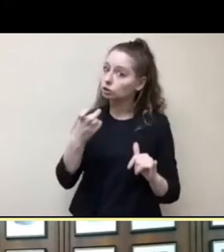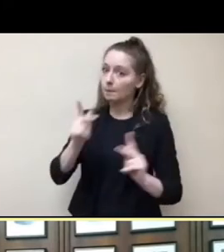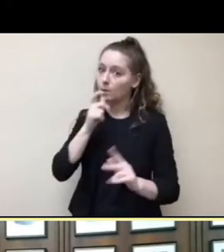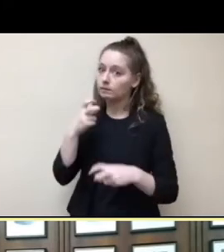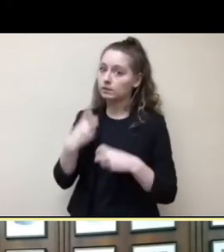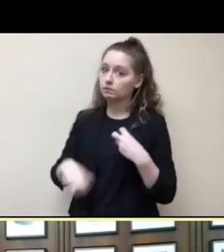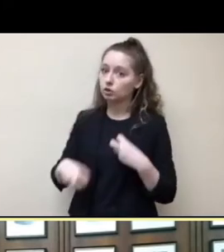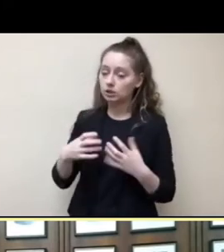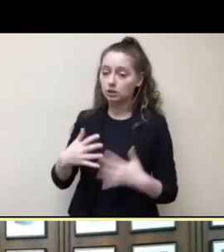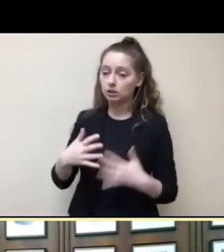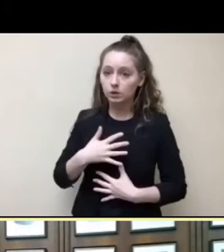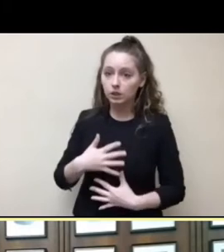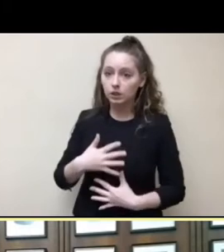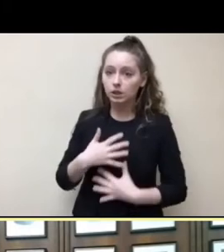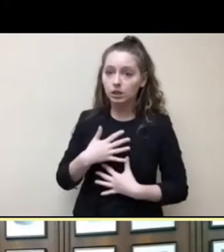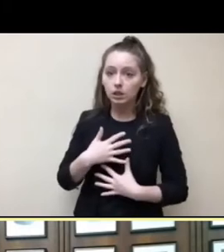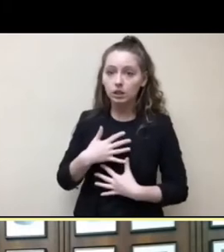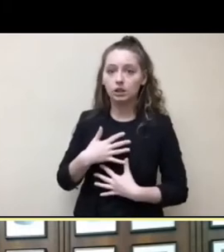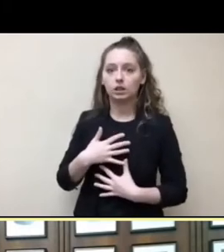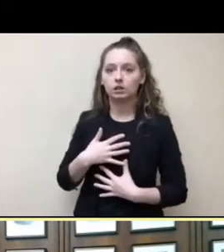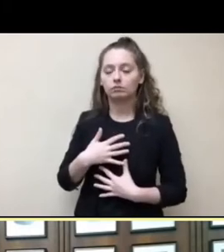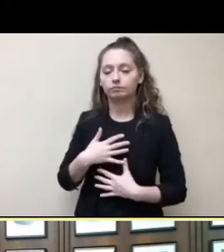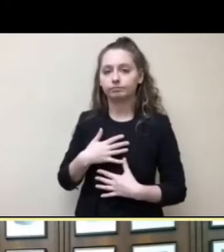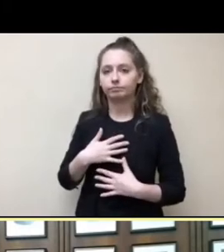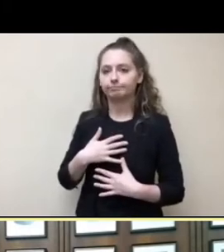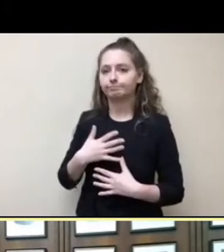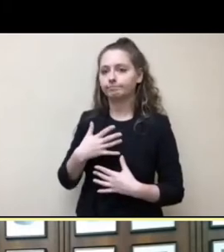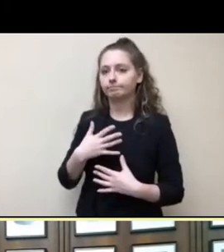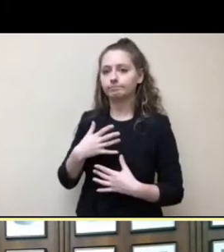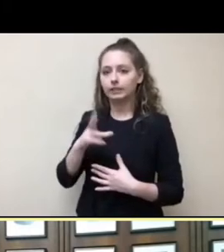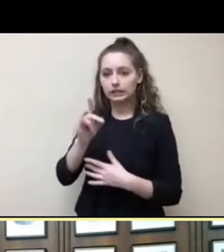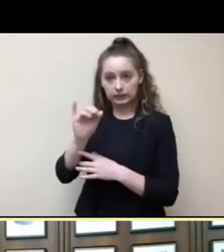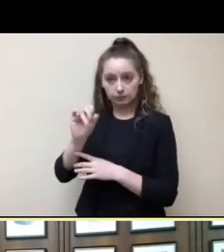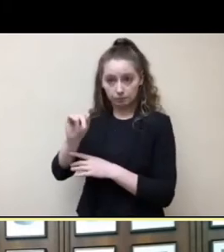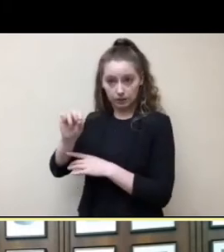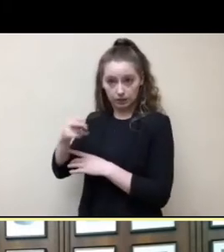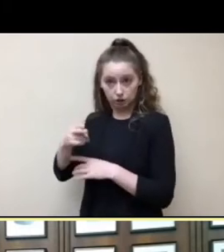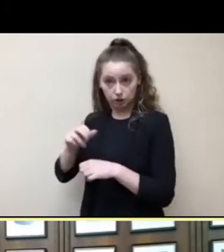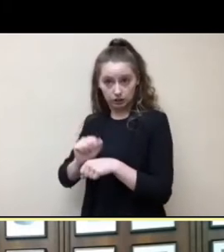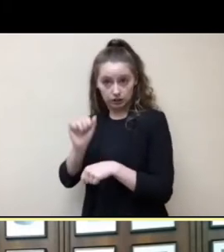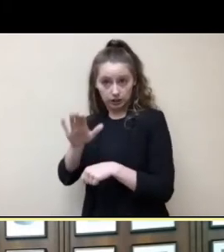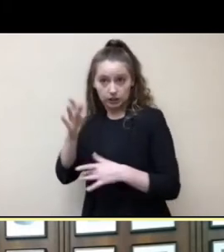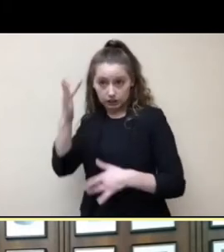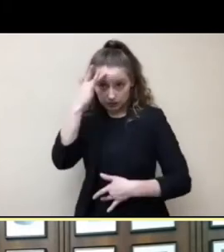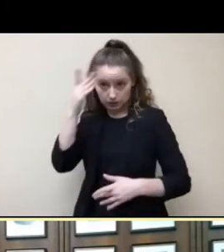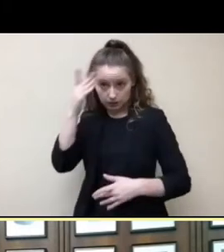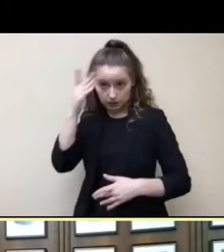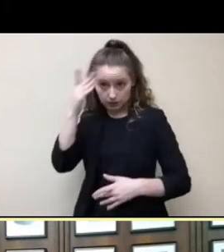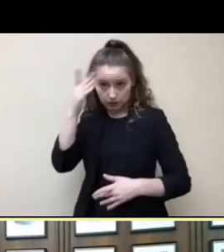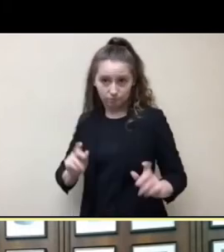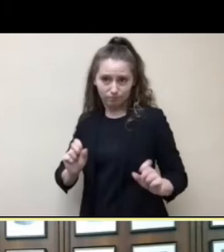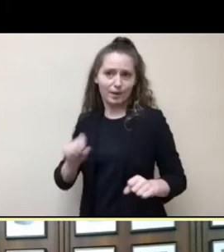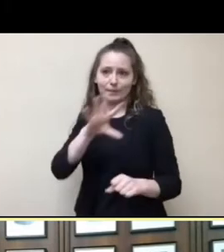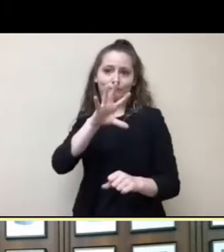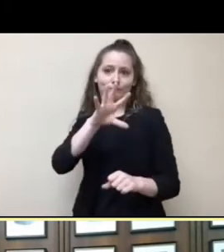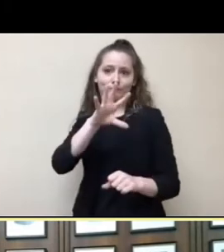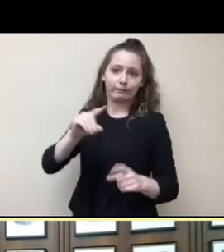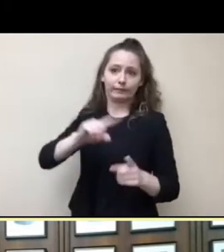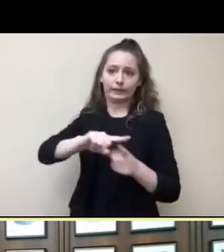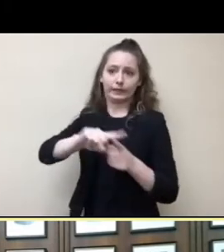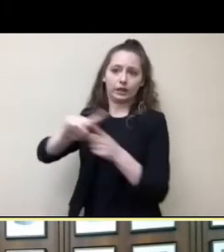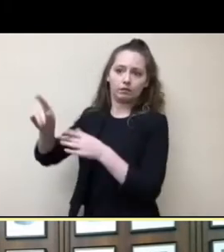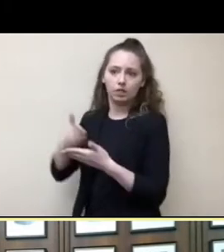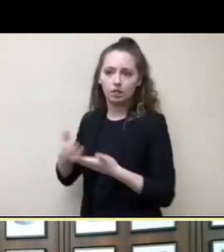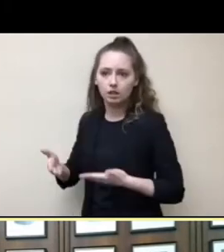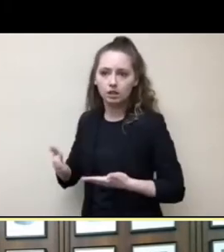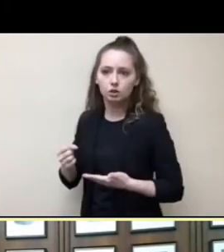well as dispatch sends it across. The sick person could be 50 different things. So we know